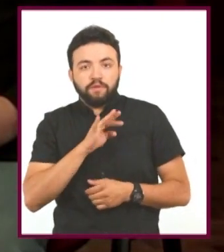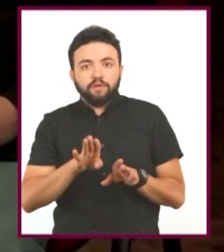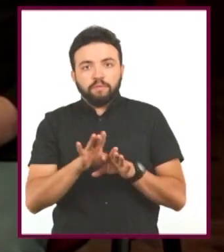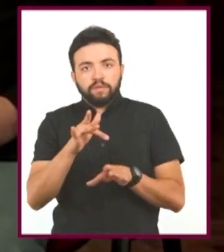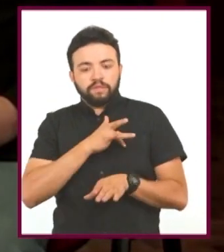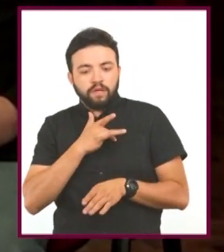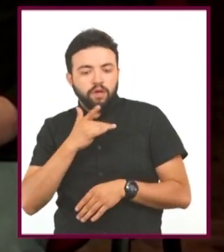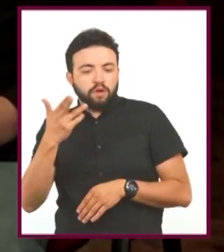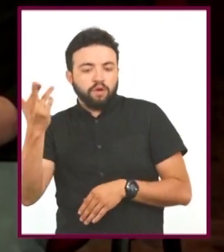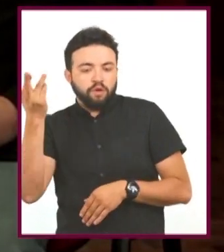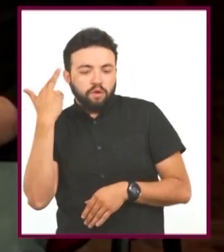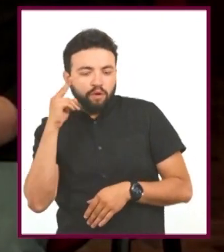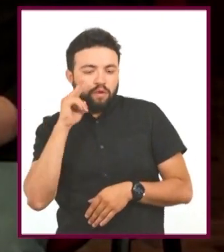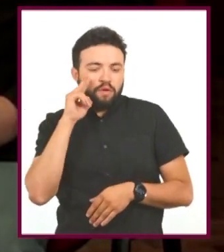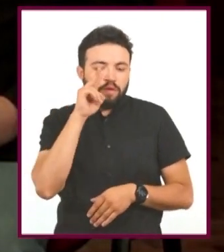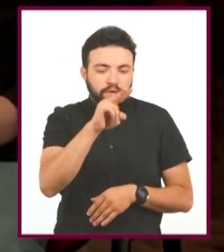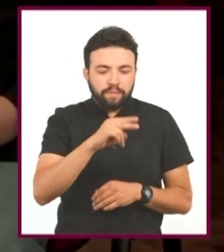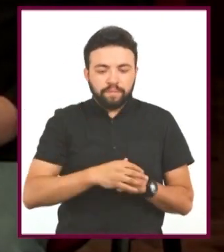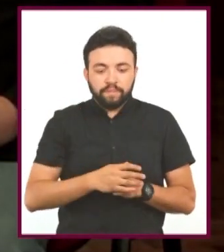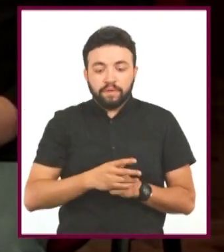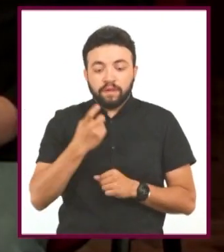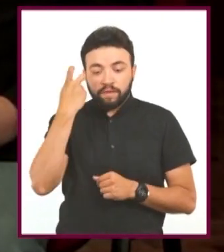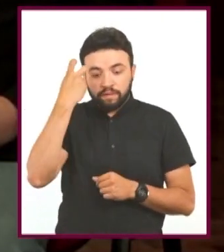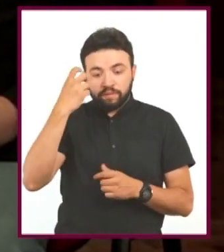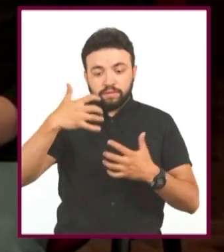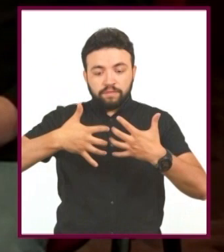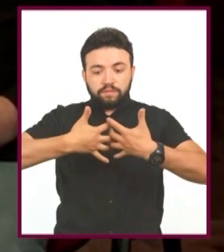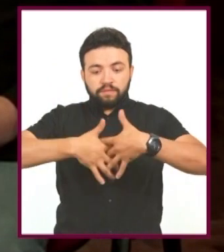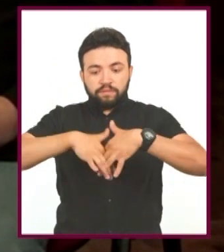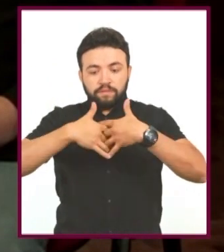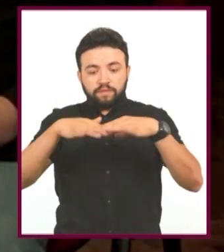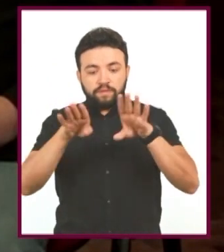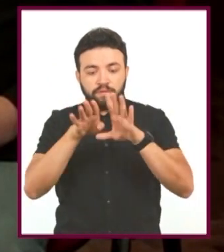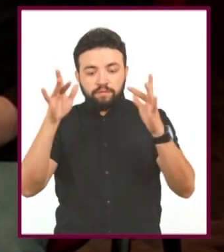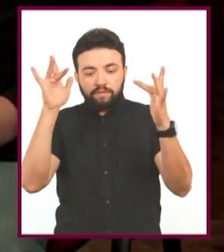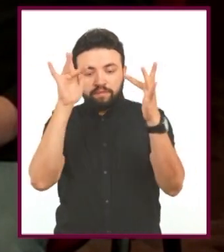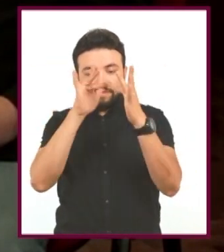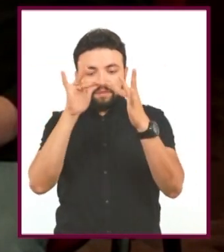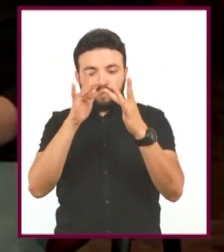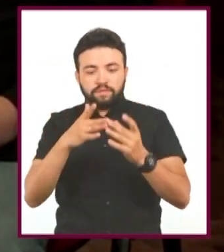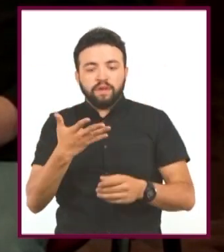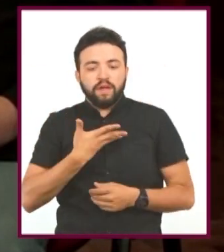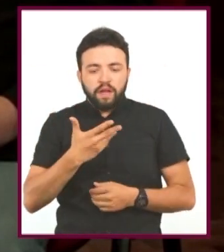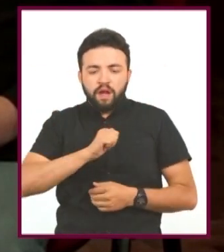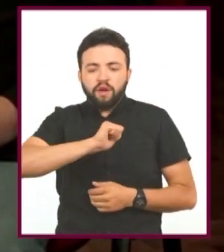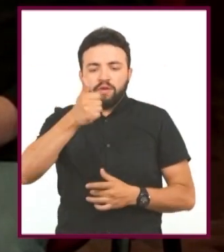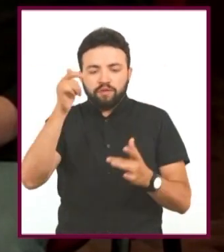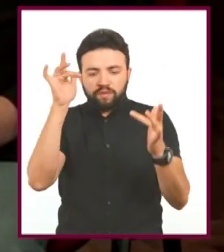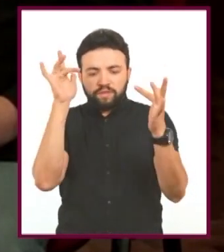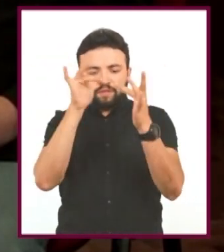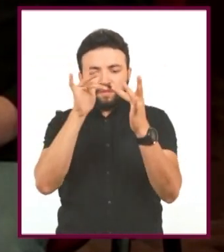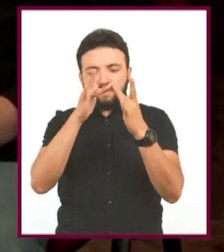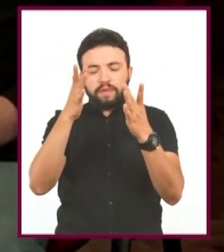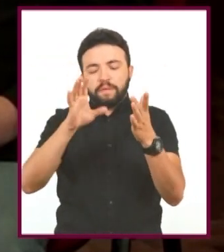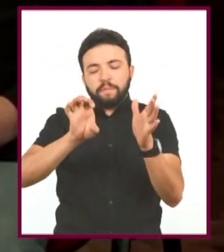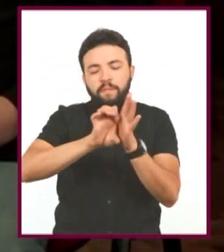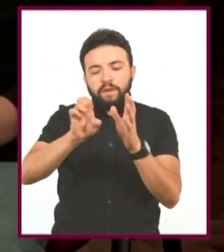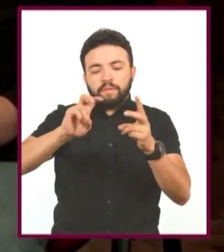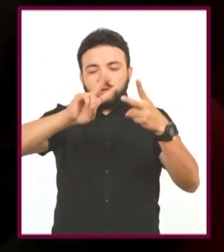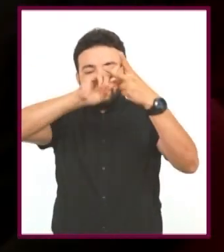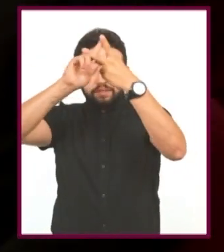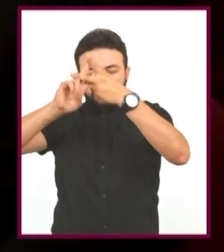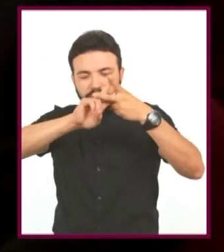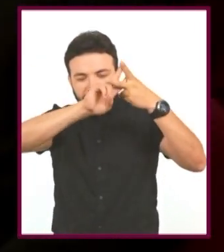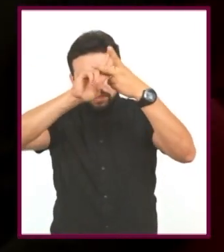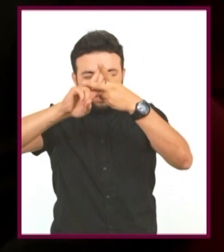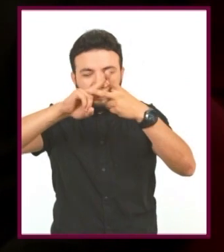It's the integrated functioning of these 100 trillion connections. There's more connections than there are stars in our galaxy.